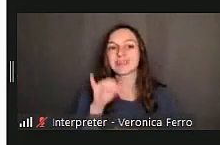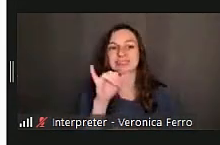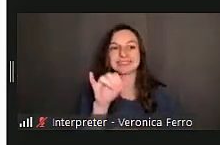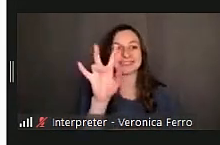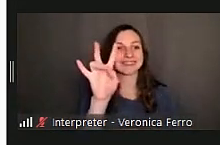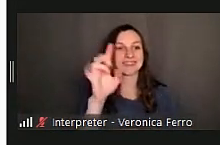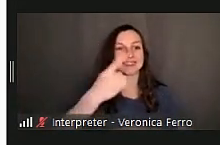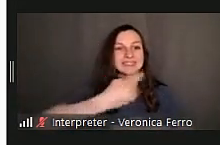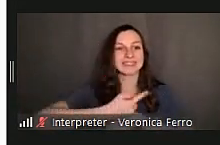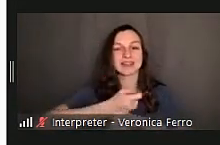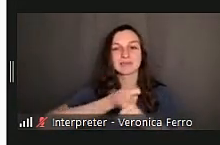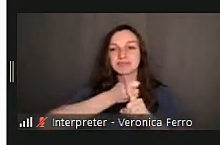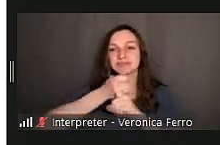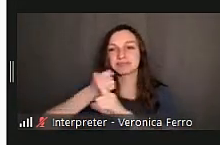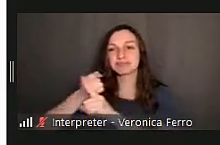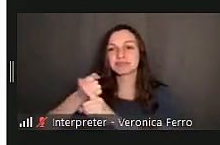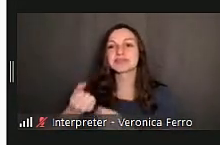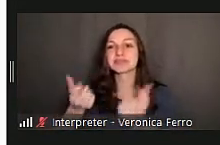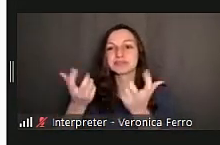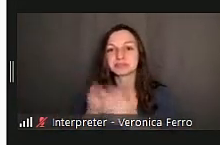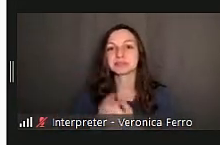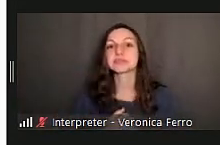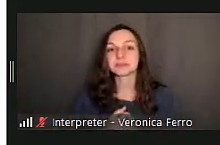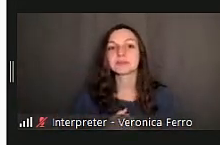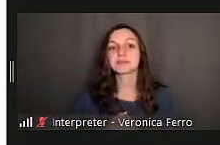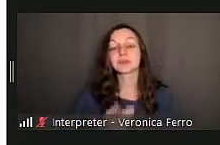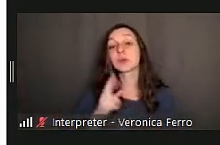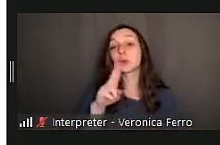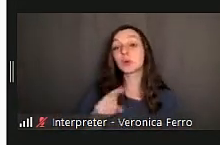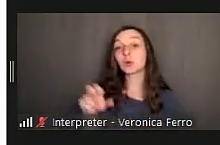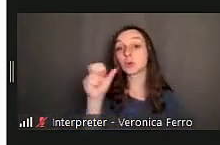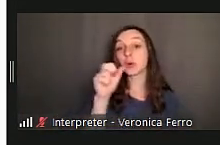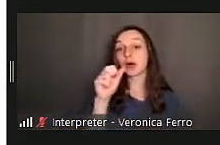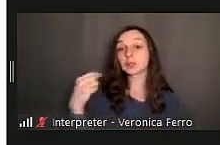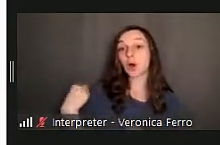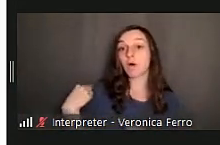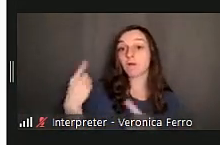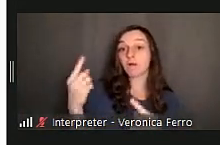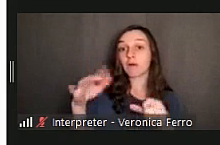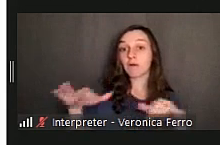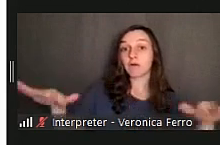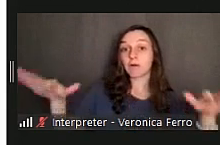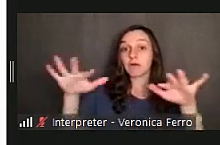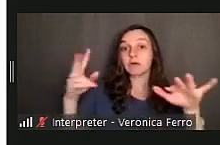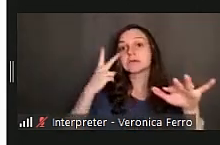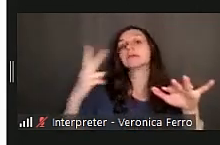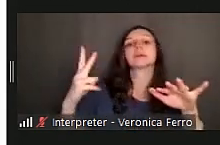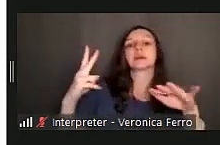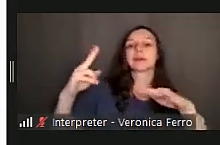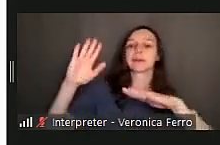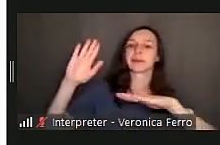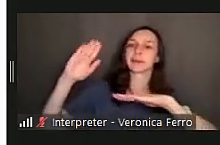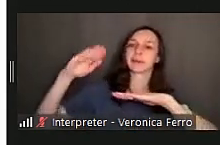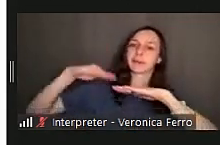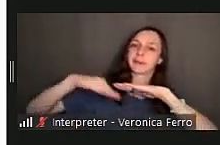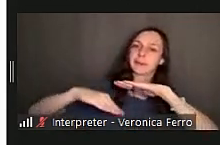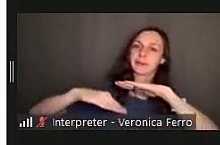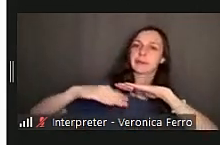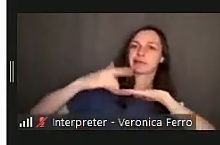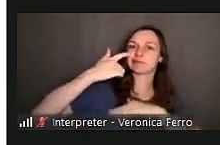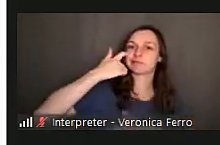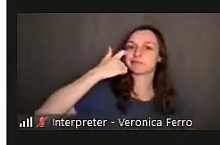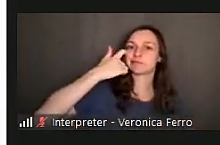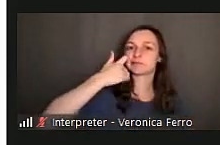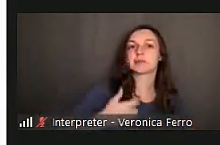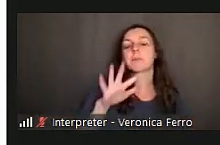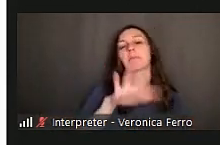you look to the far right, is that the U.S. overall has seen a steady decline in cases. About a week ago when I shared this data with